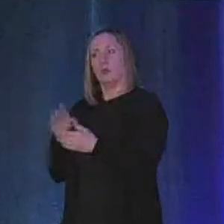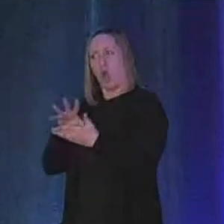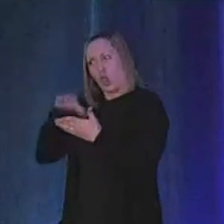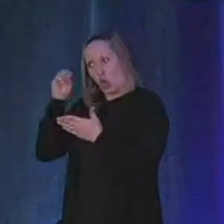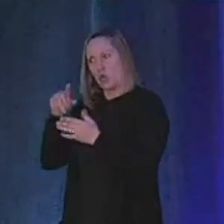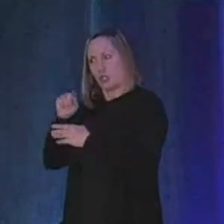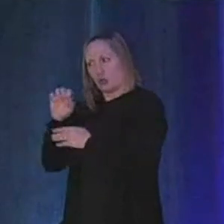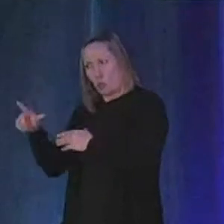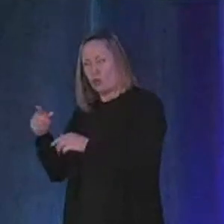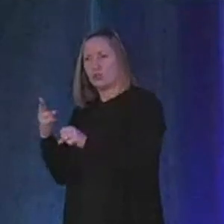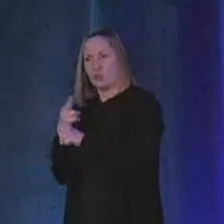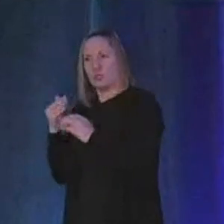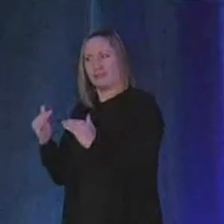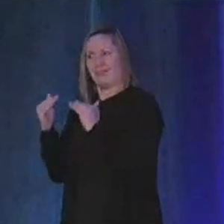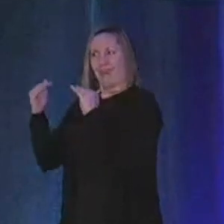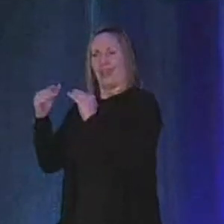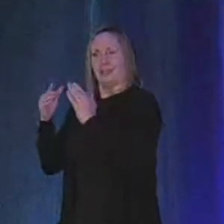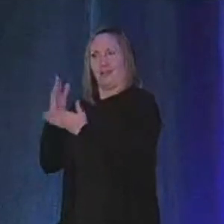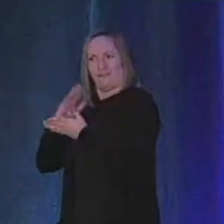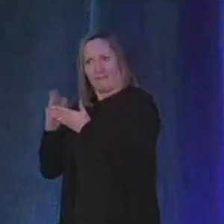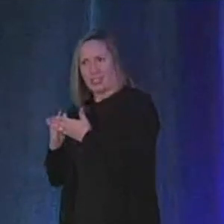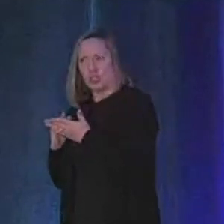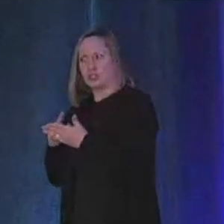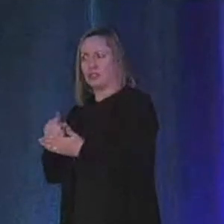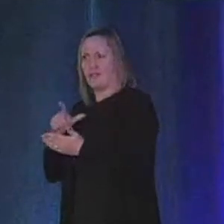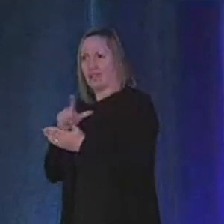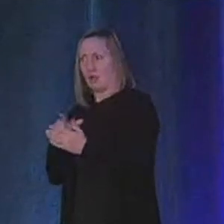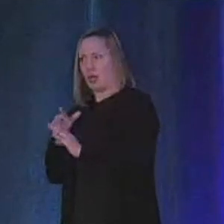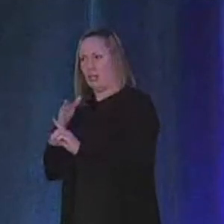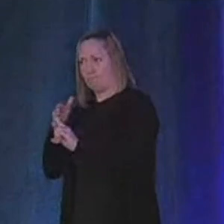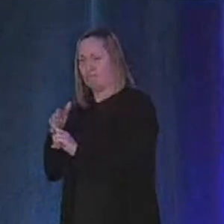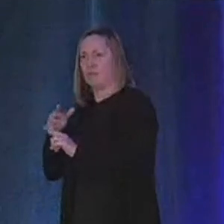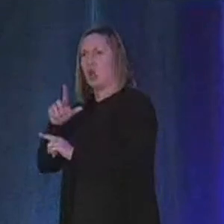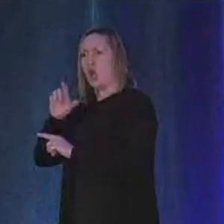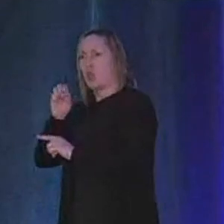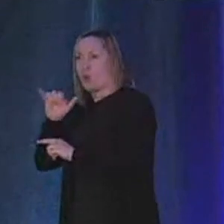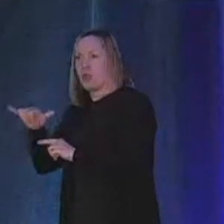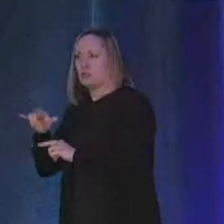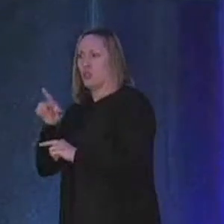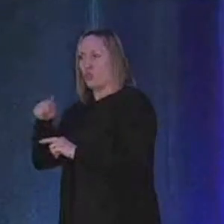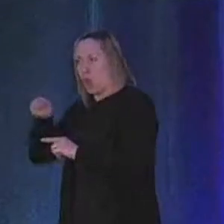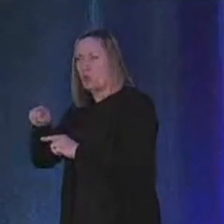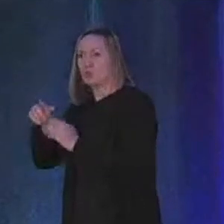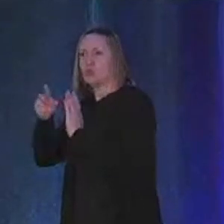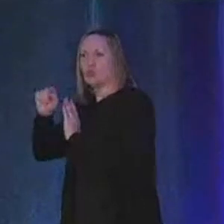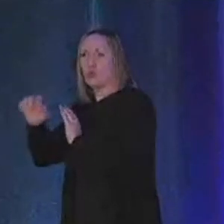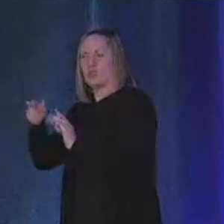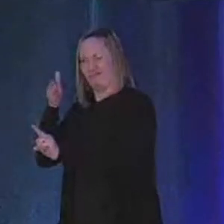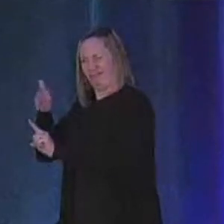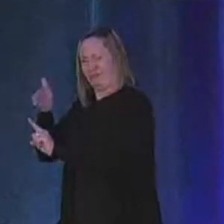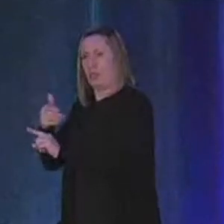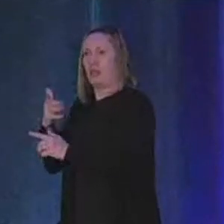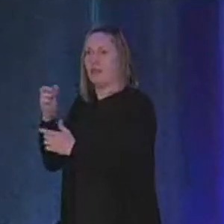using advanced features. They're very loyal to those tools. They don't like to change them often because these tools have a high learning